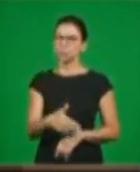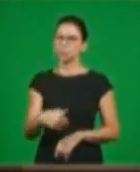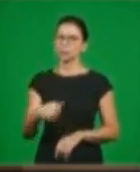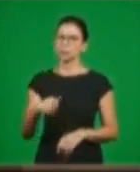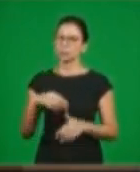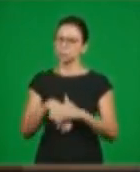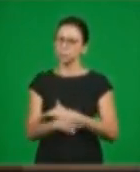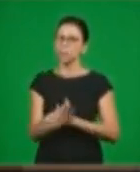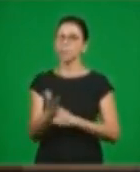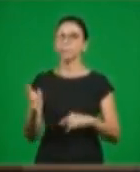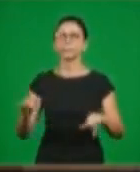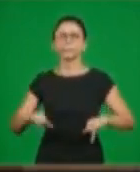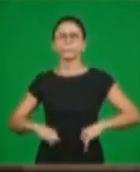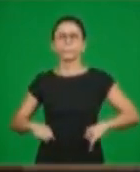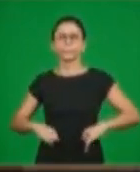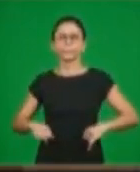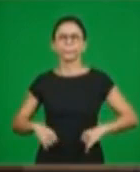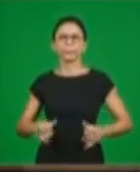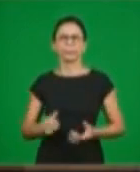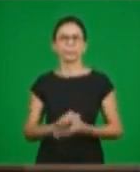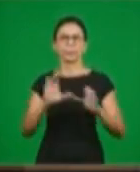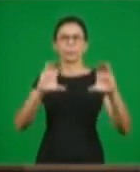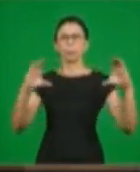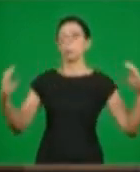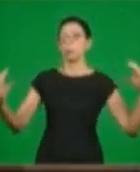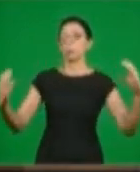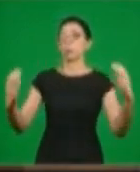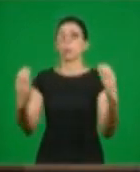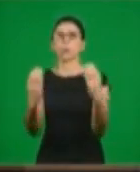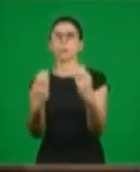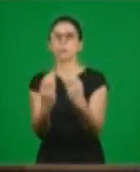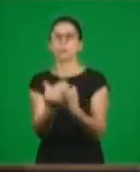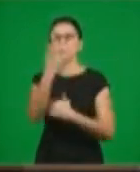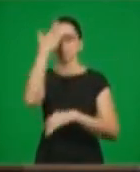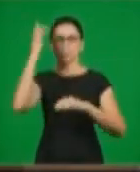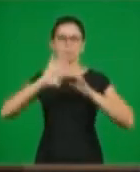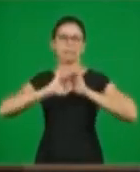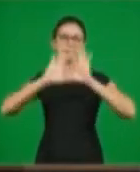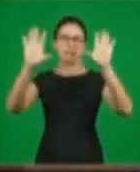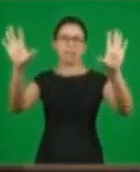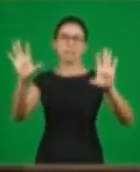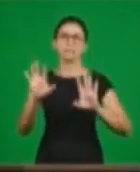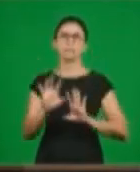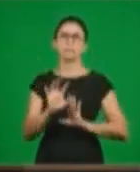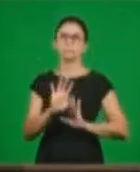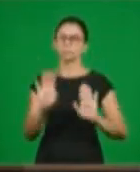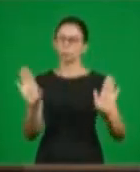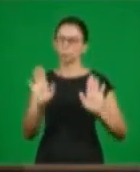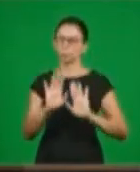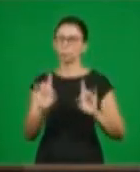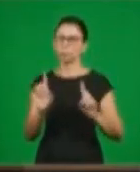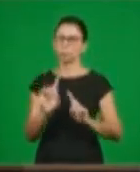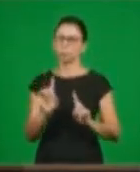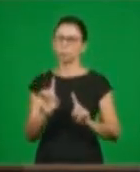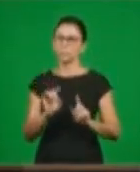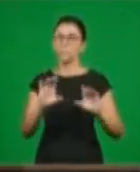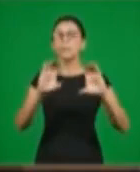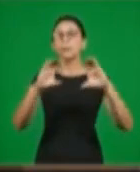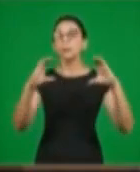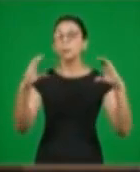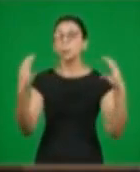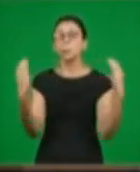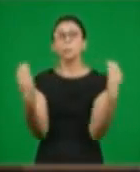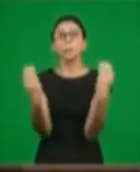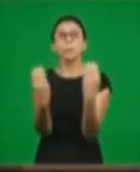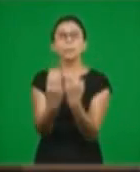hard places. And we're not because we're talking about community of Hacinha. Oh, that place is not good, you know.